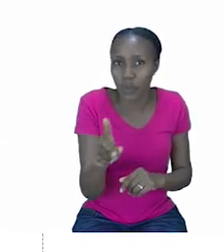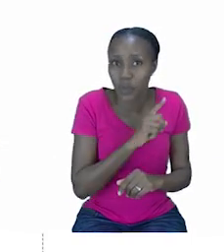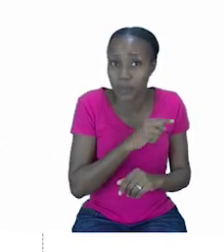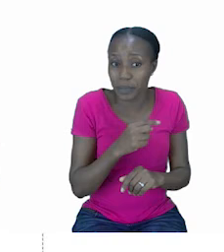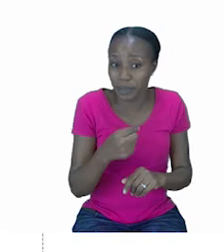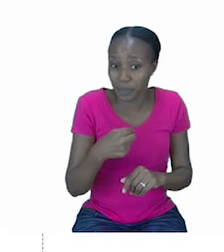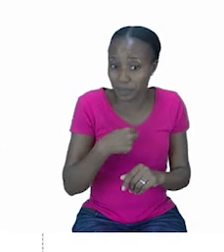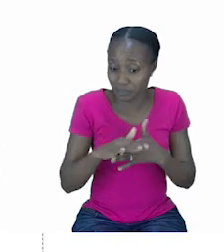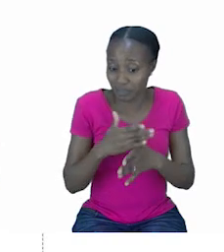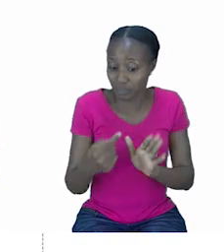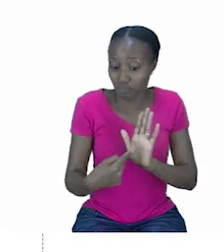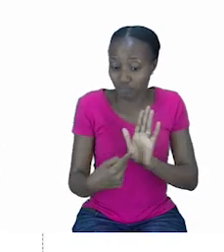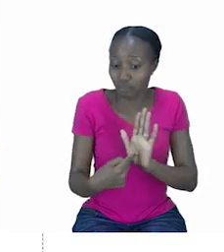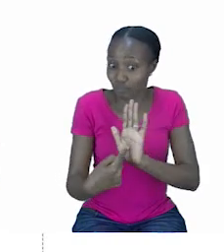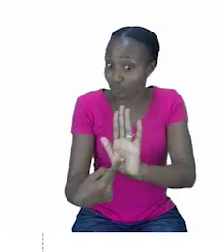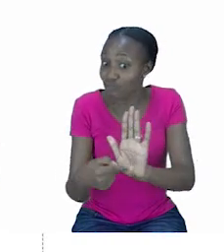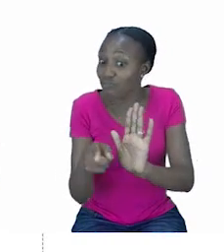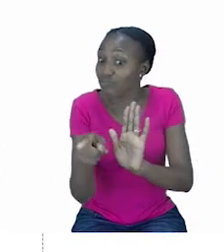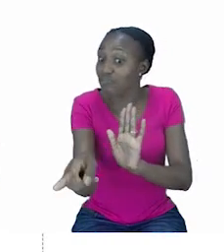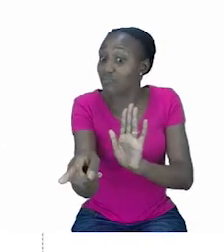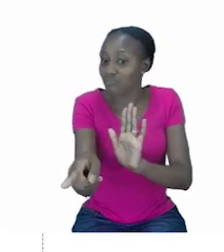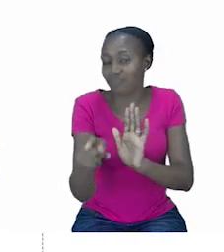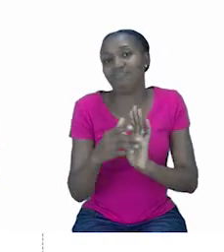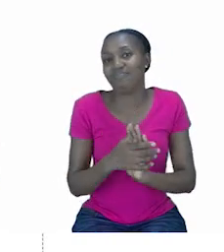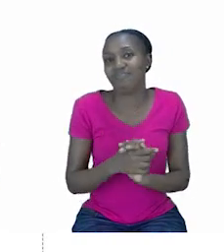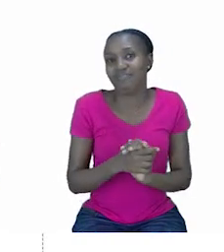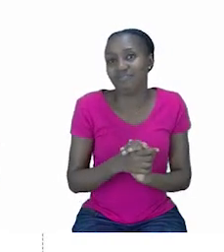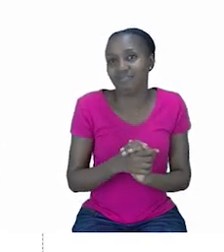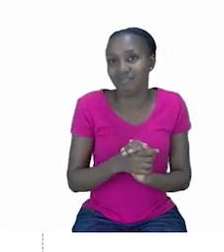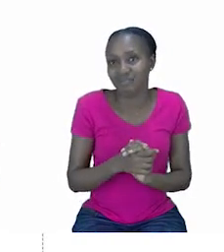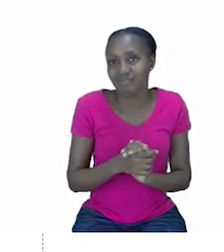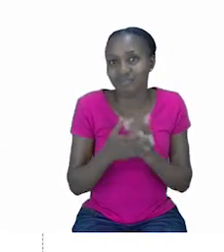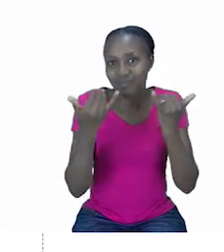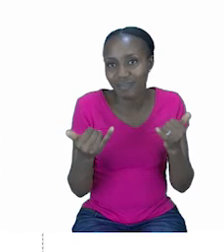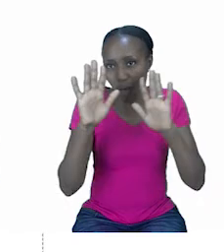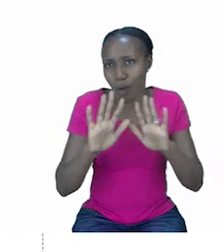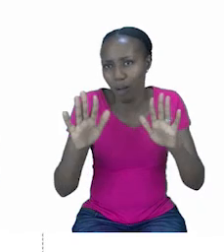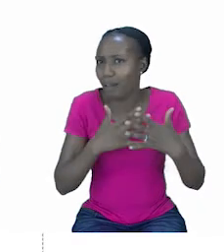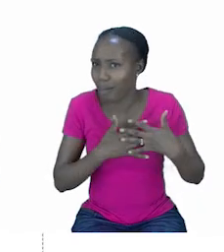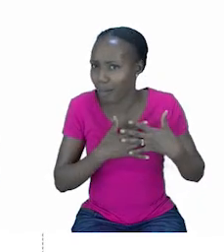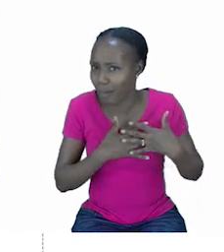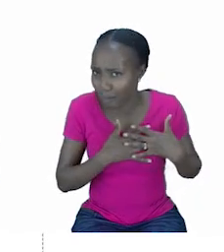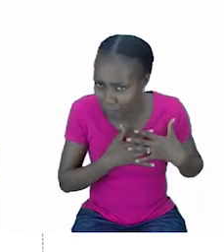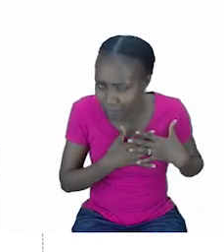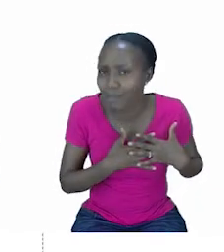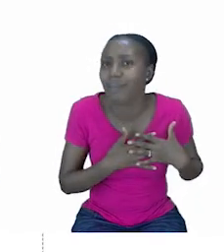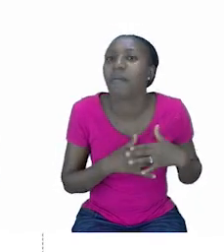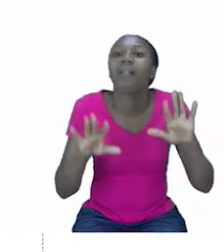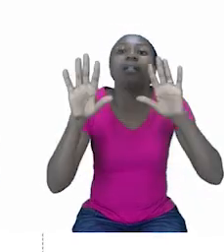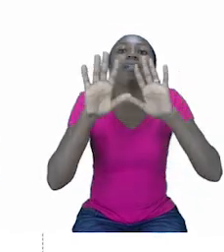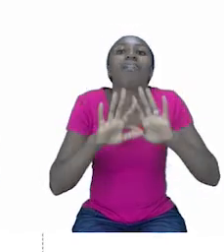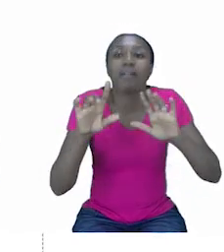pointing away from themselves. So can you please take your favorite color and color the circle